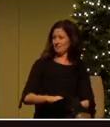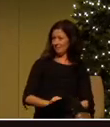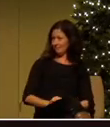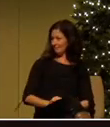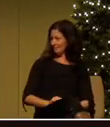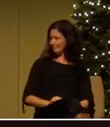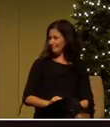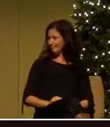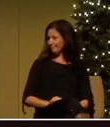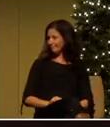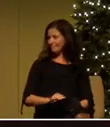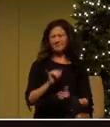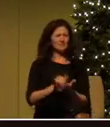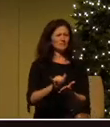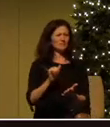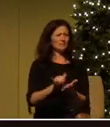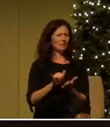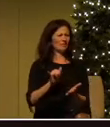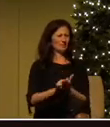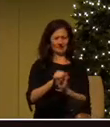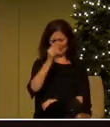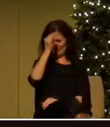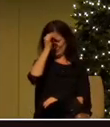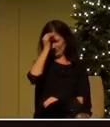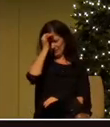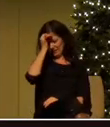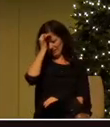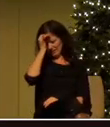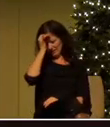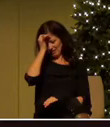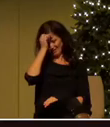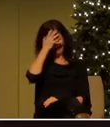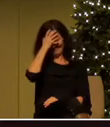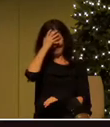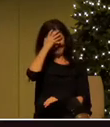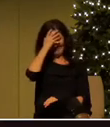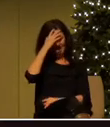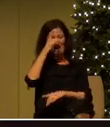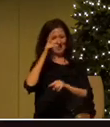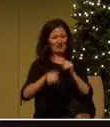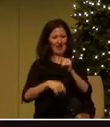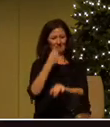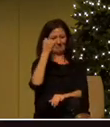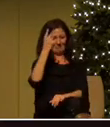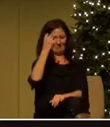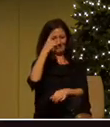Almost impossible when you think about it, almost impossible to wrap your mind around it.